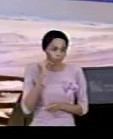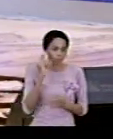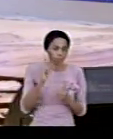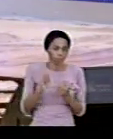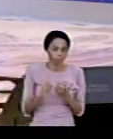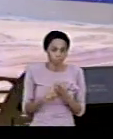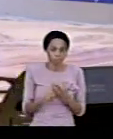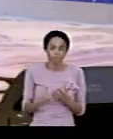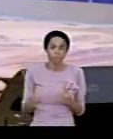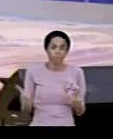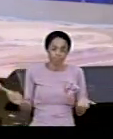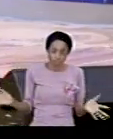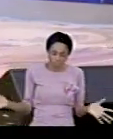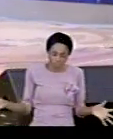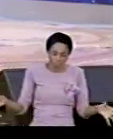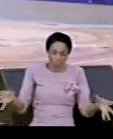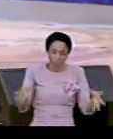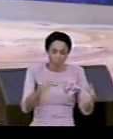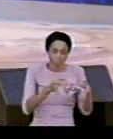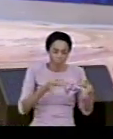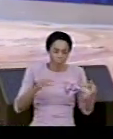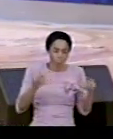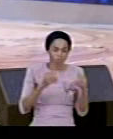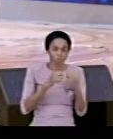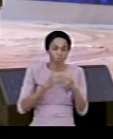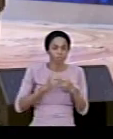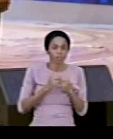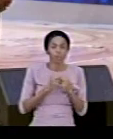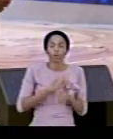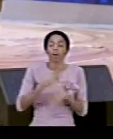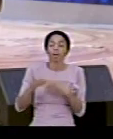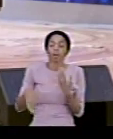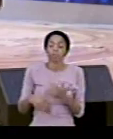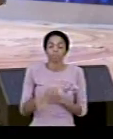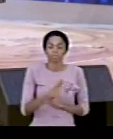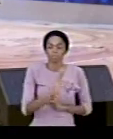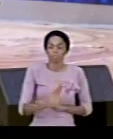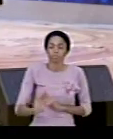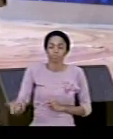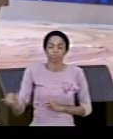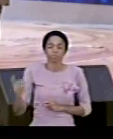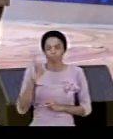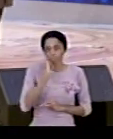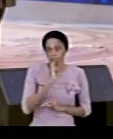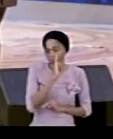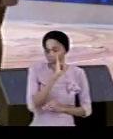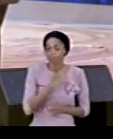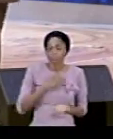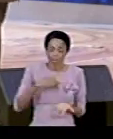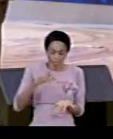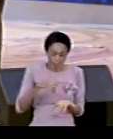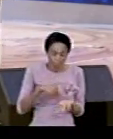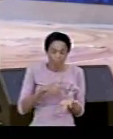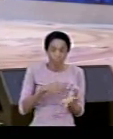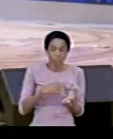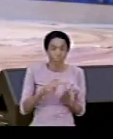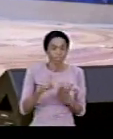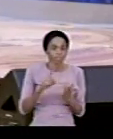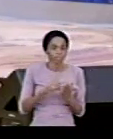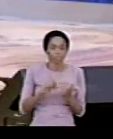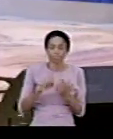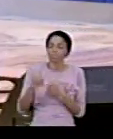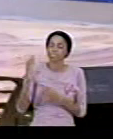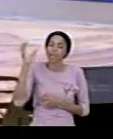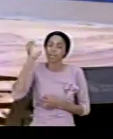and to get together, gather together all the children of Israel and reach the law to their